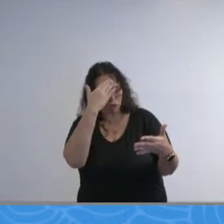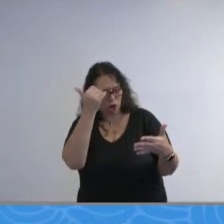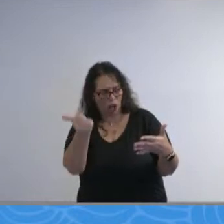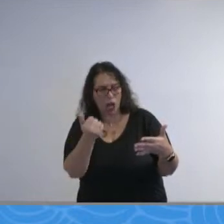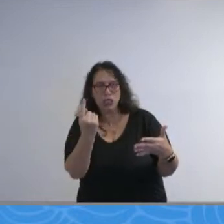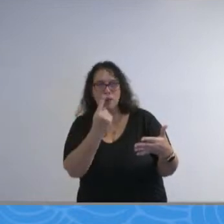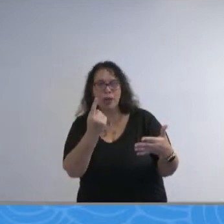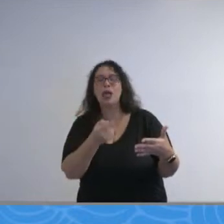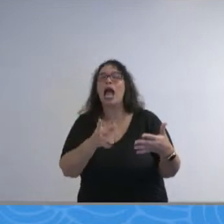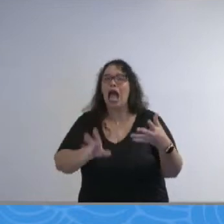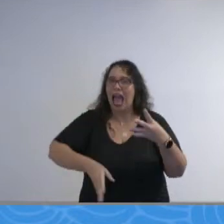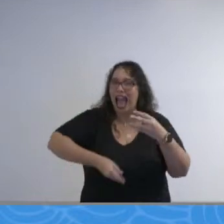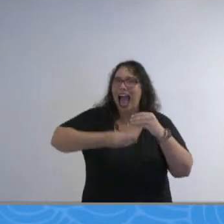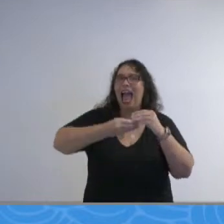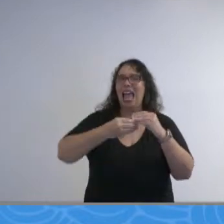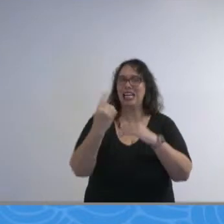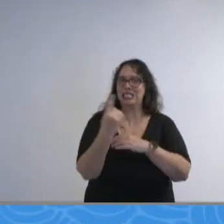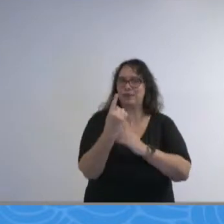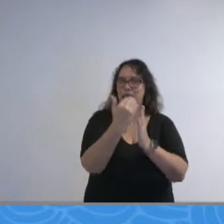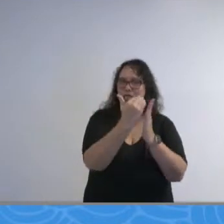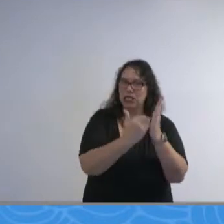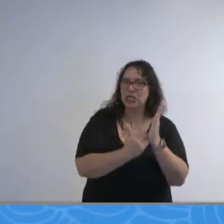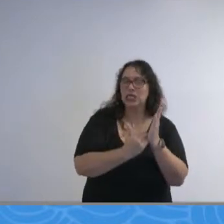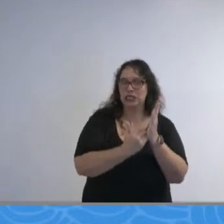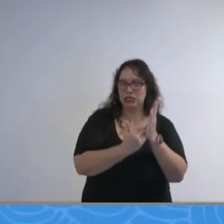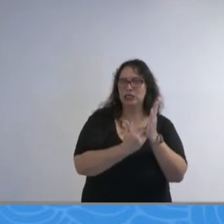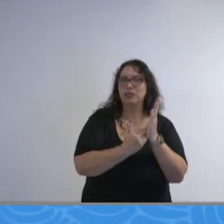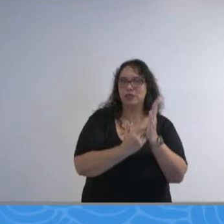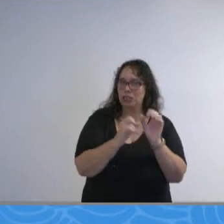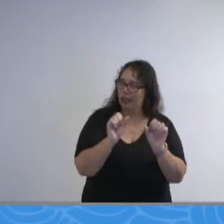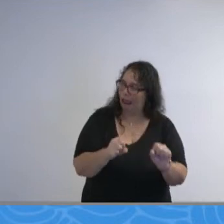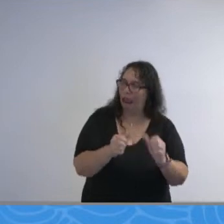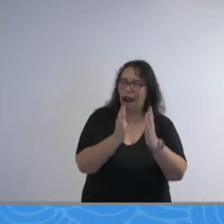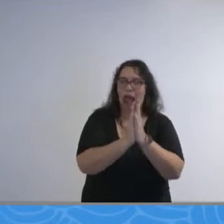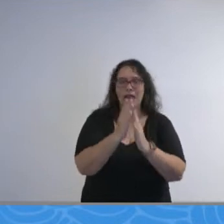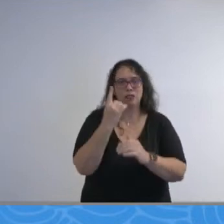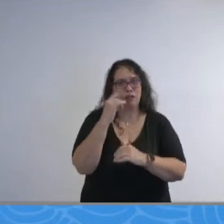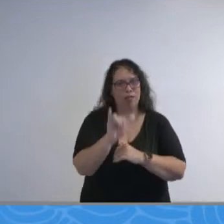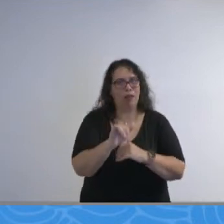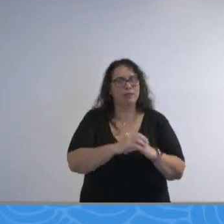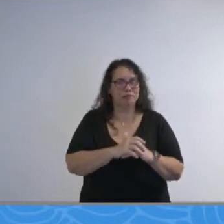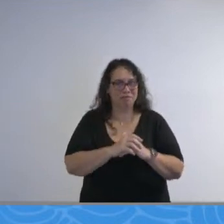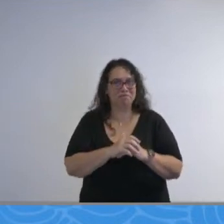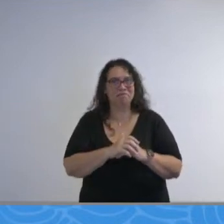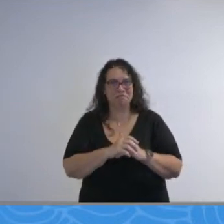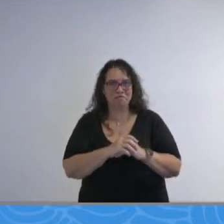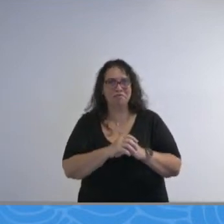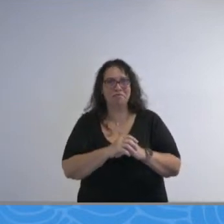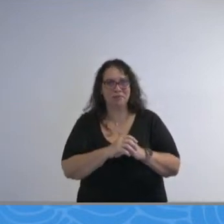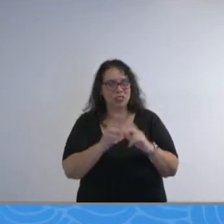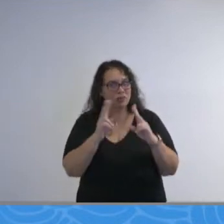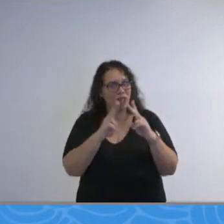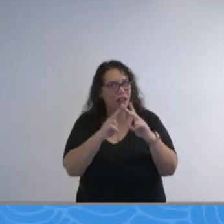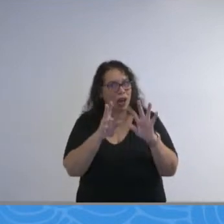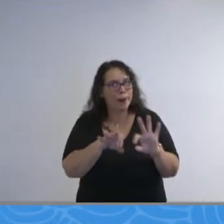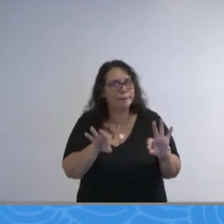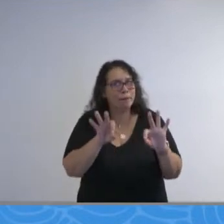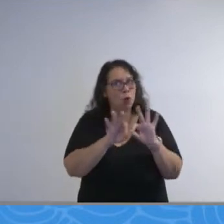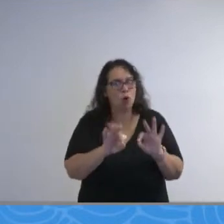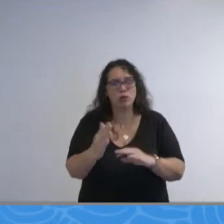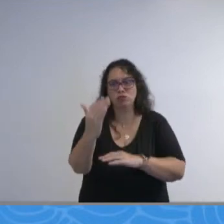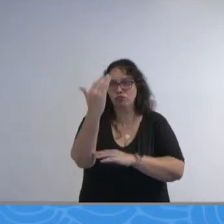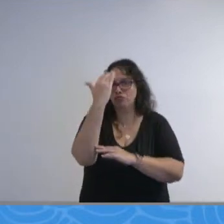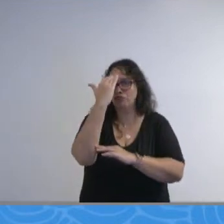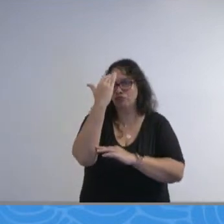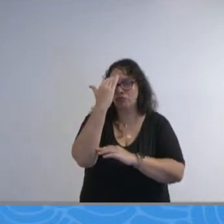You can ask them to add that to the list of assessments. So that's very important to do, to be able